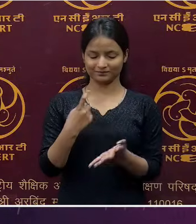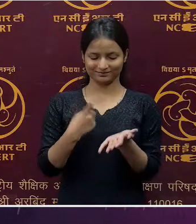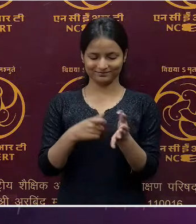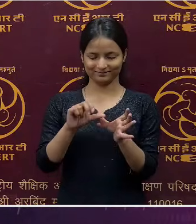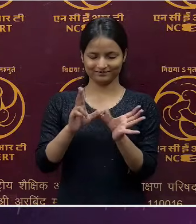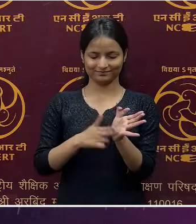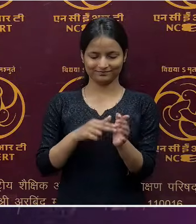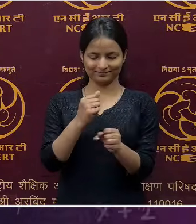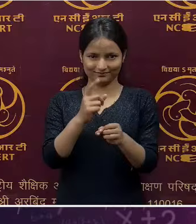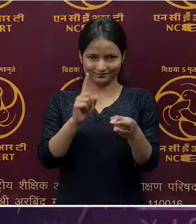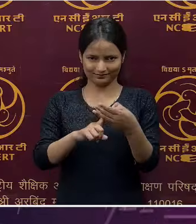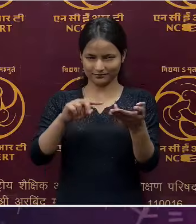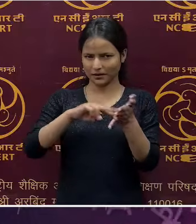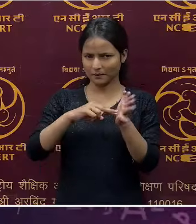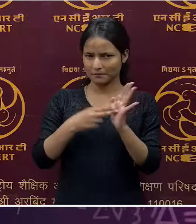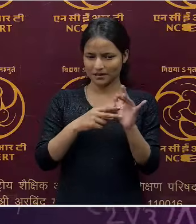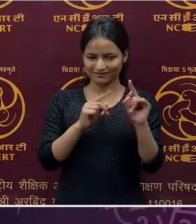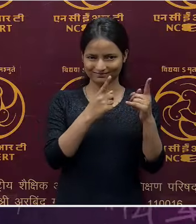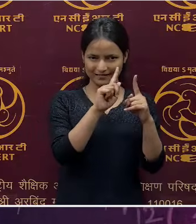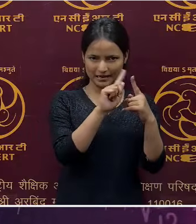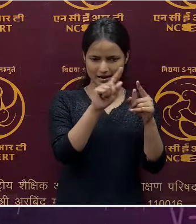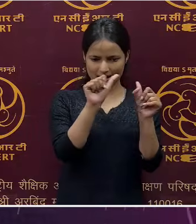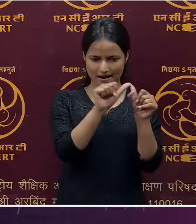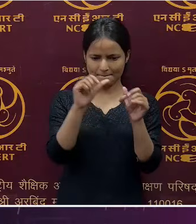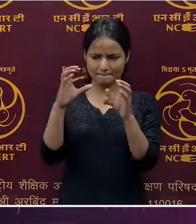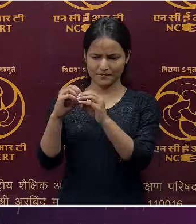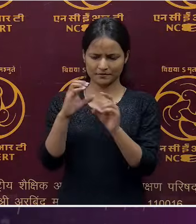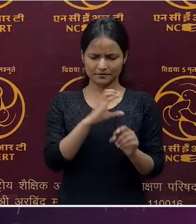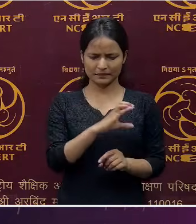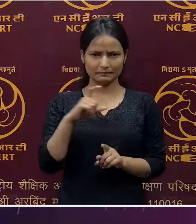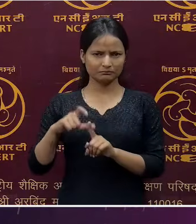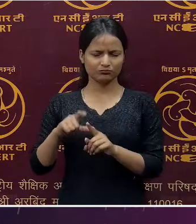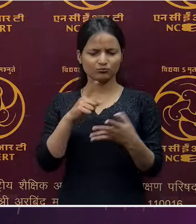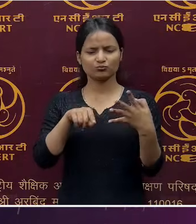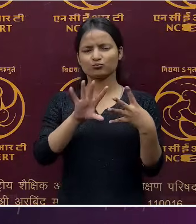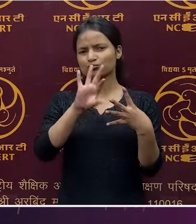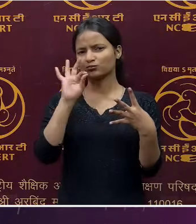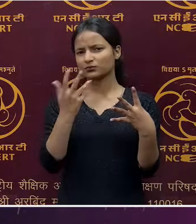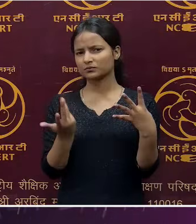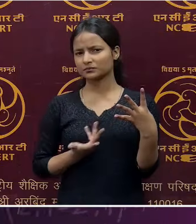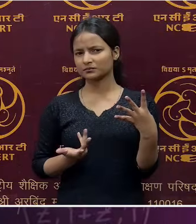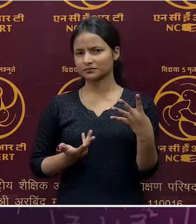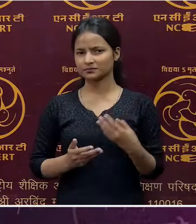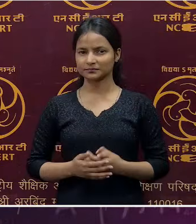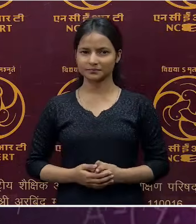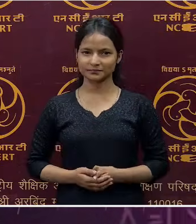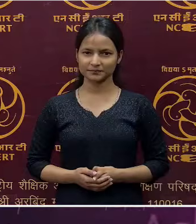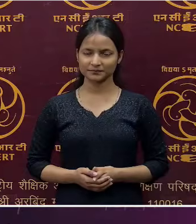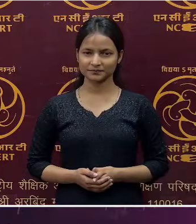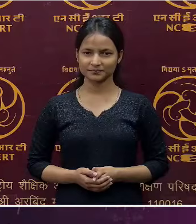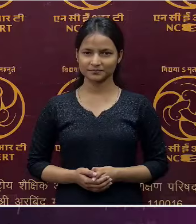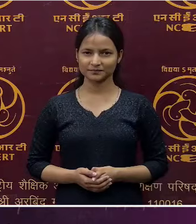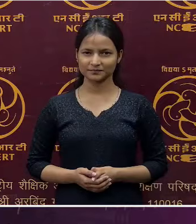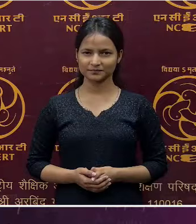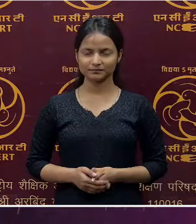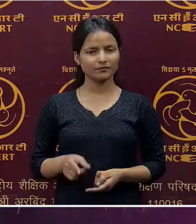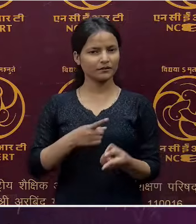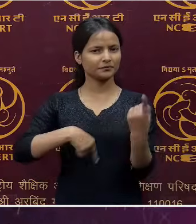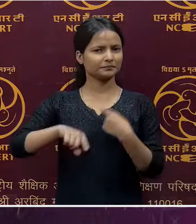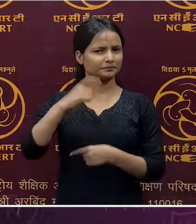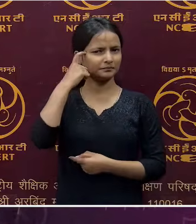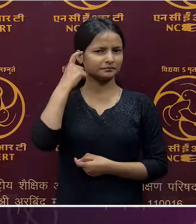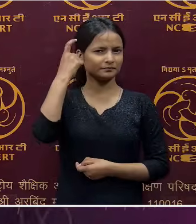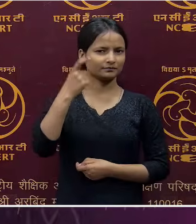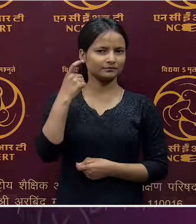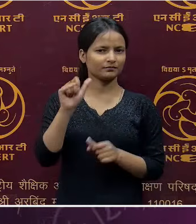is output of function, input of relation only, all codomain elements are range. All codomain elements